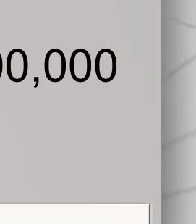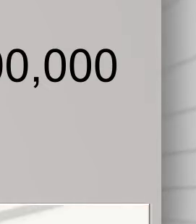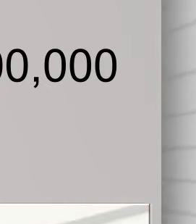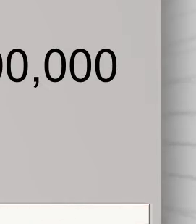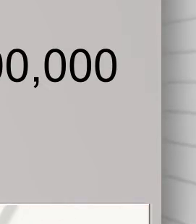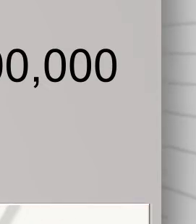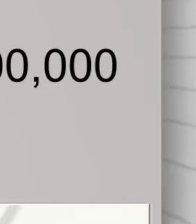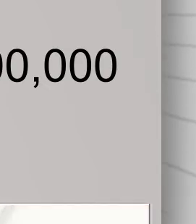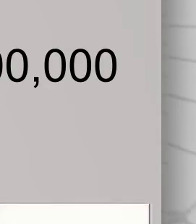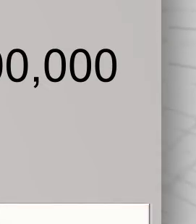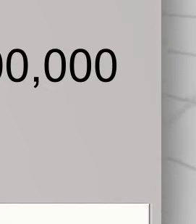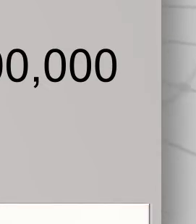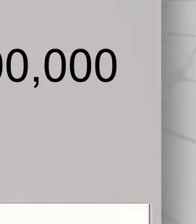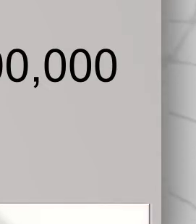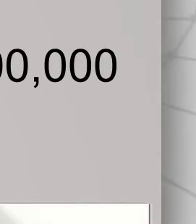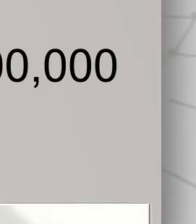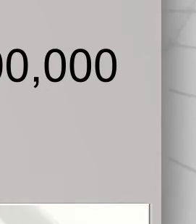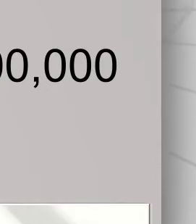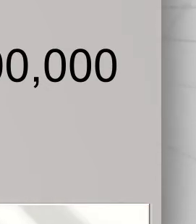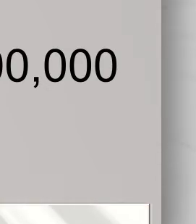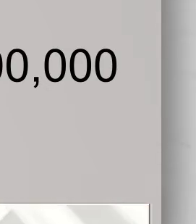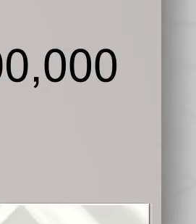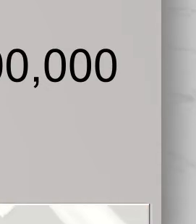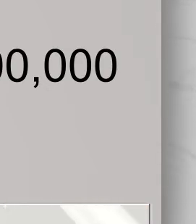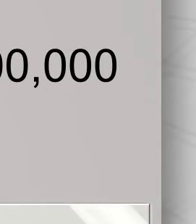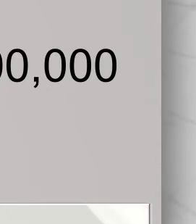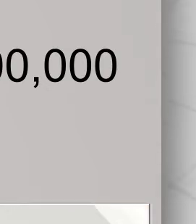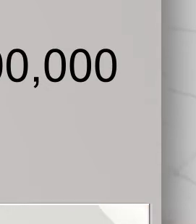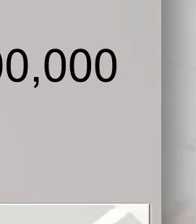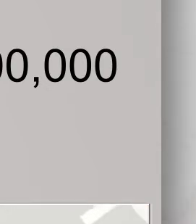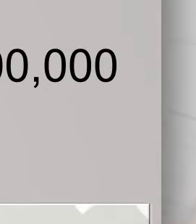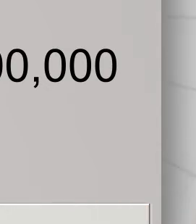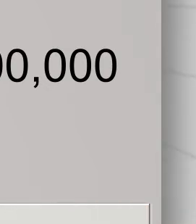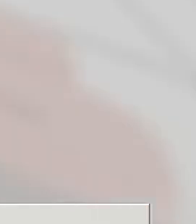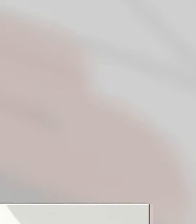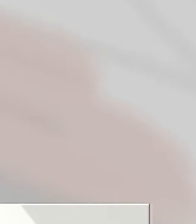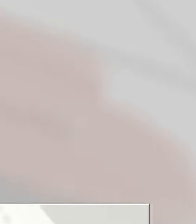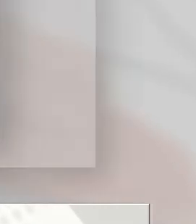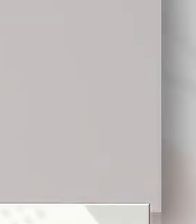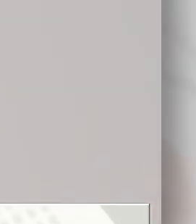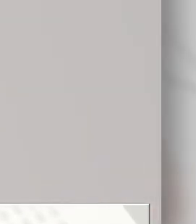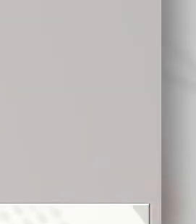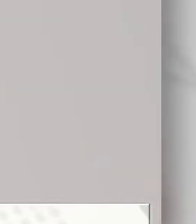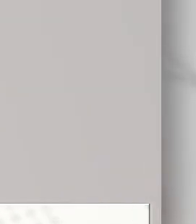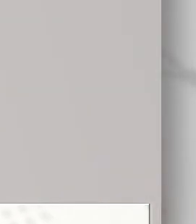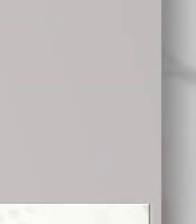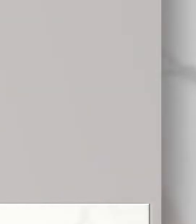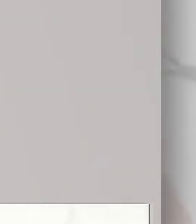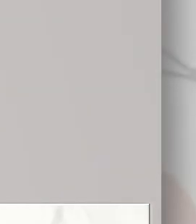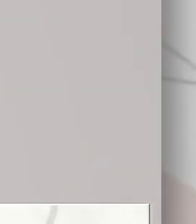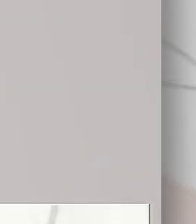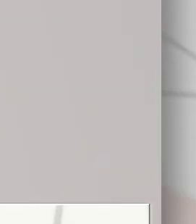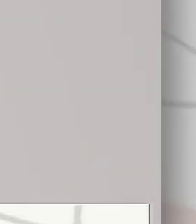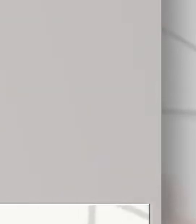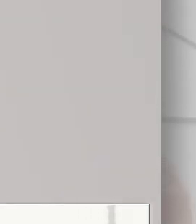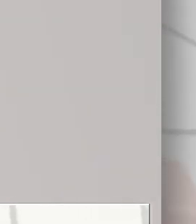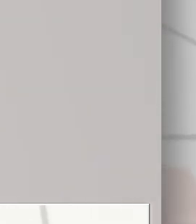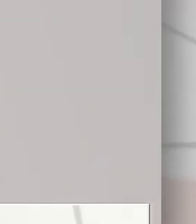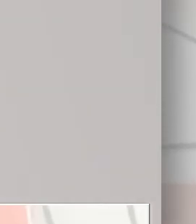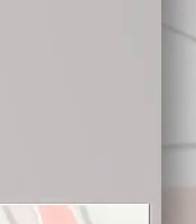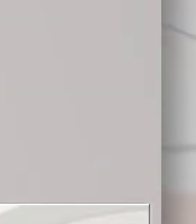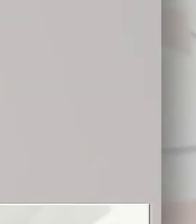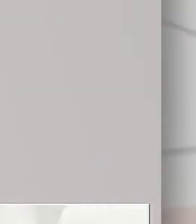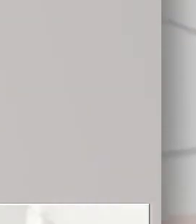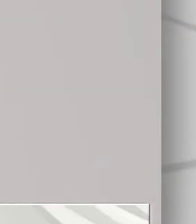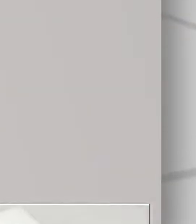Kenyan shillings, in addition to a mandatory fine of 20 million Kenyan shillings. Also in the crosshairs are Charles